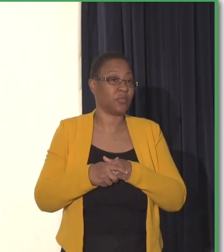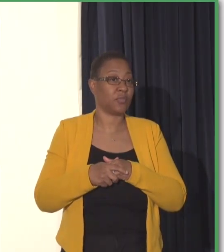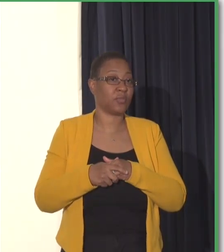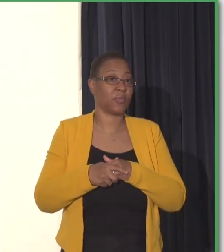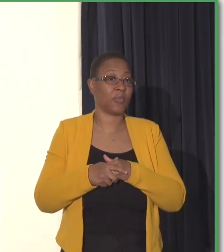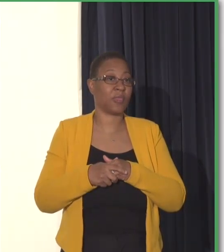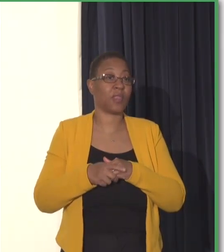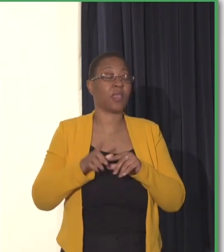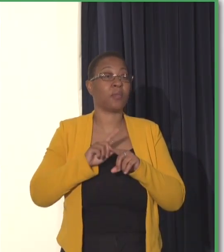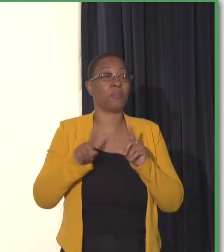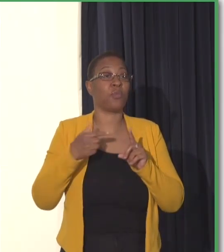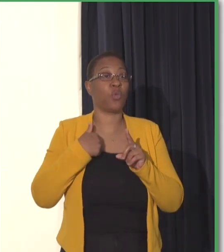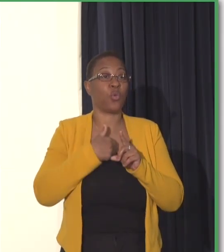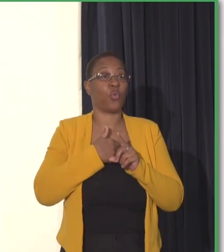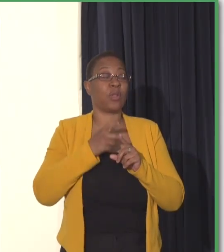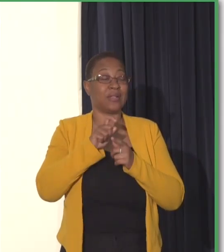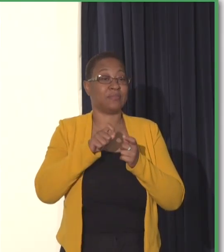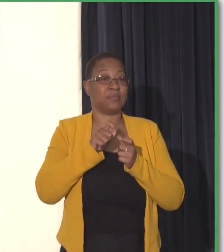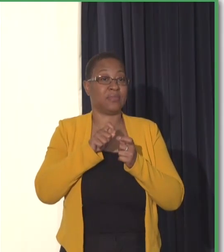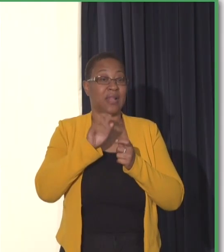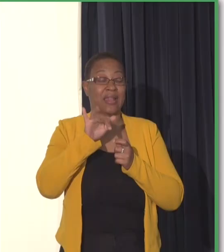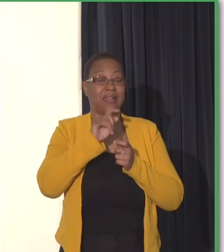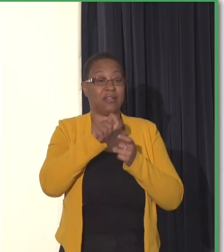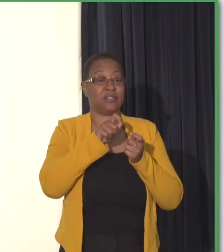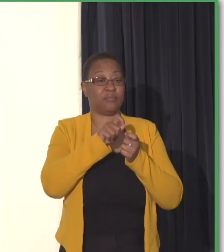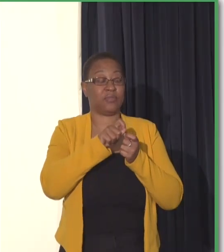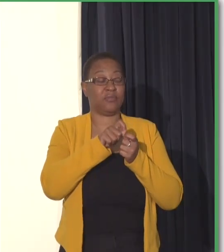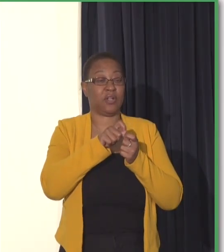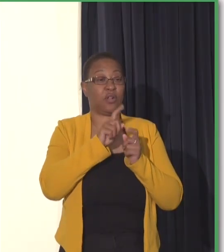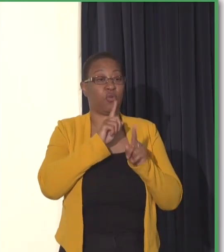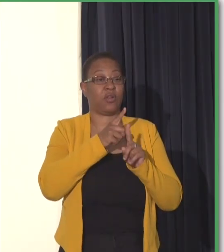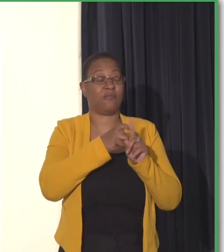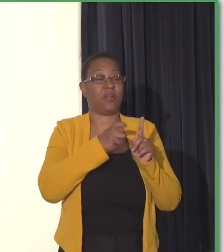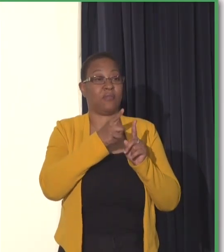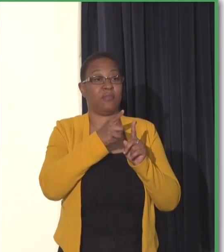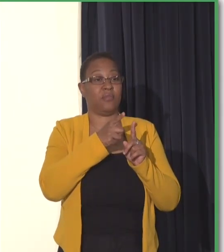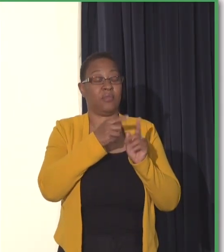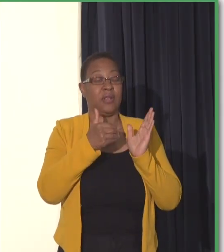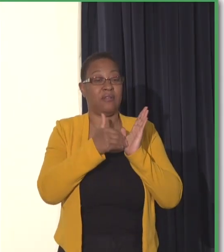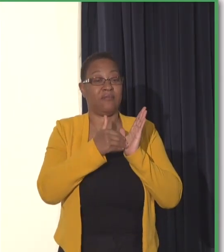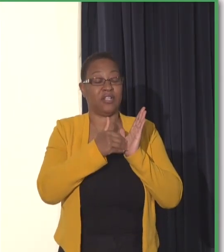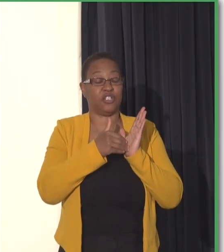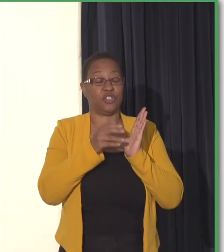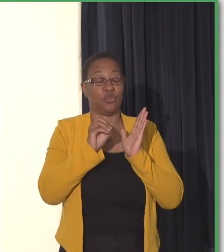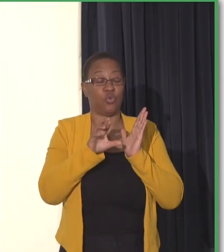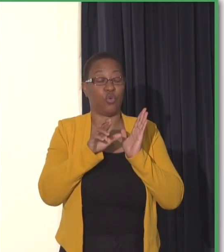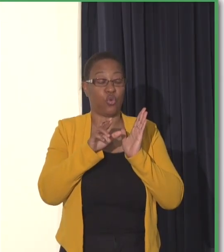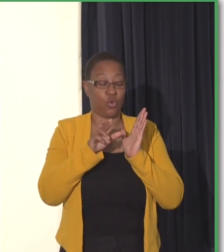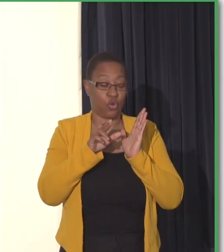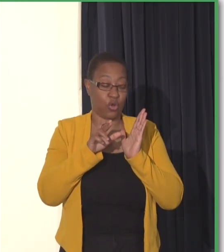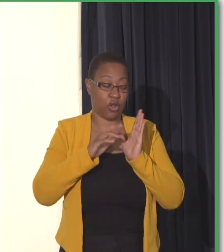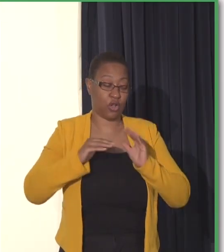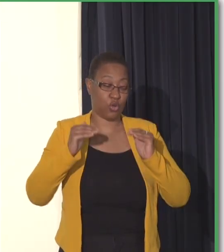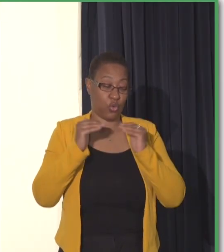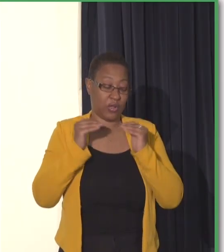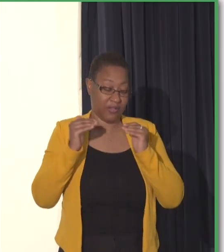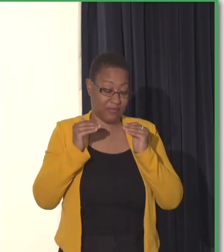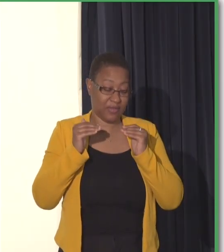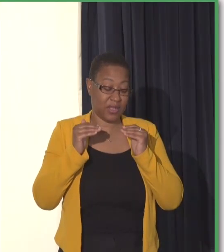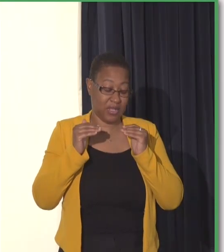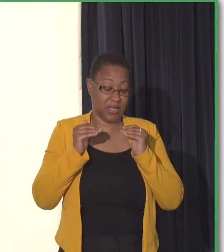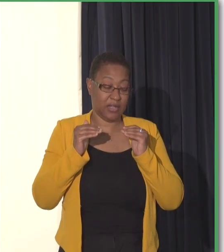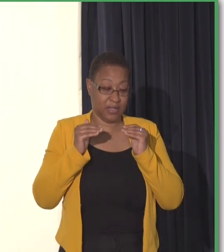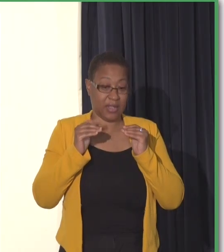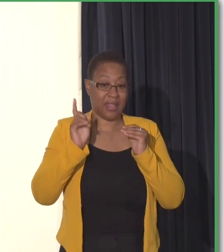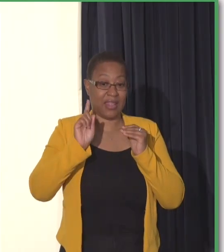But we specifically, that has to come from the order from basically a physician or an equivalent. So that's where